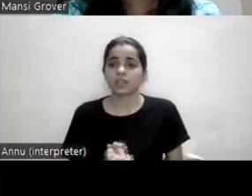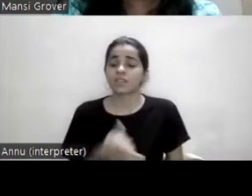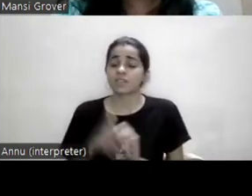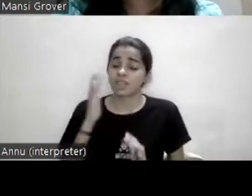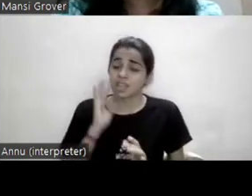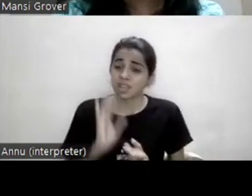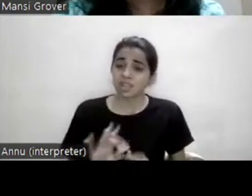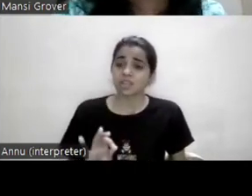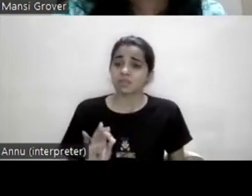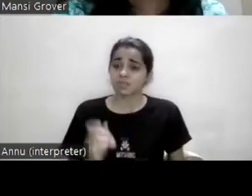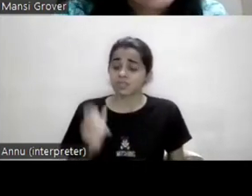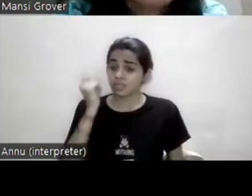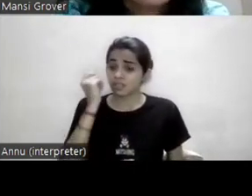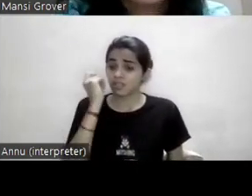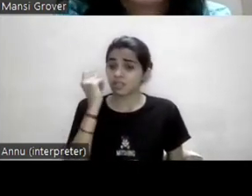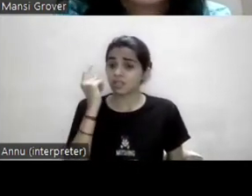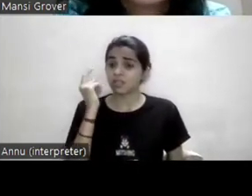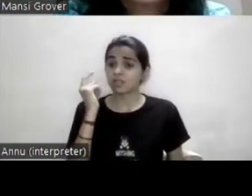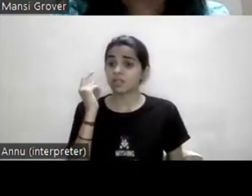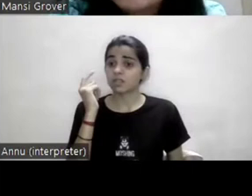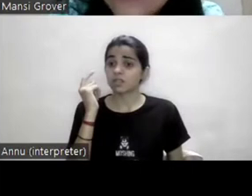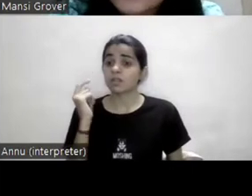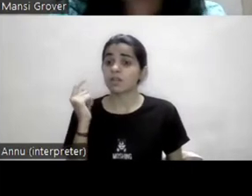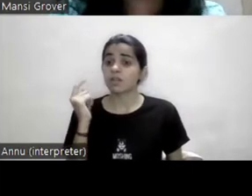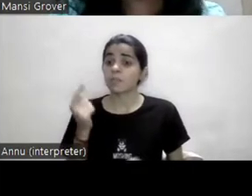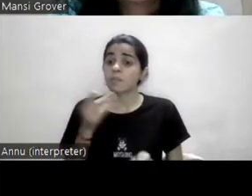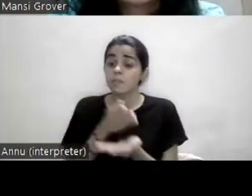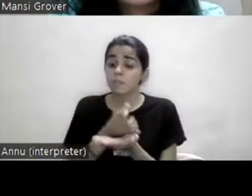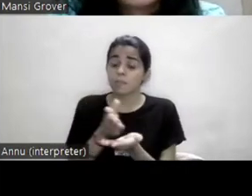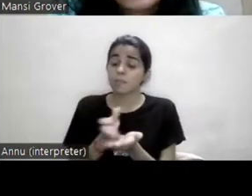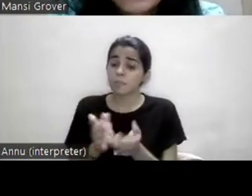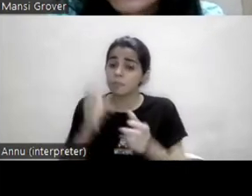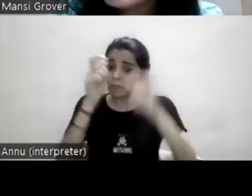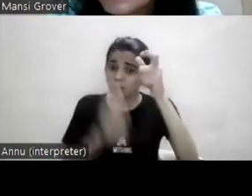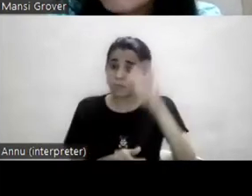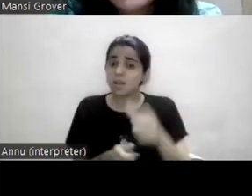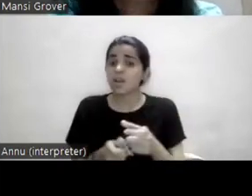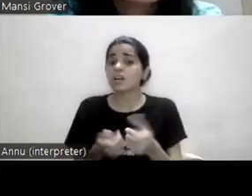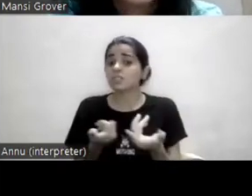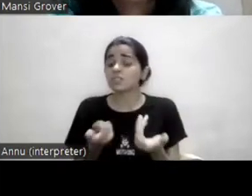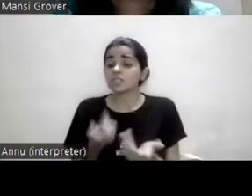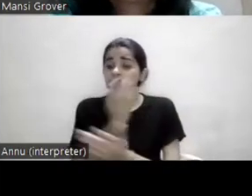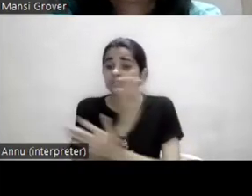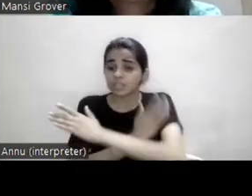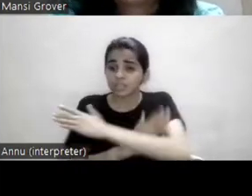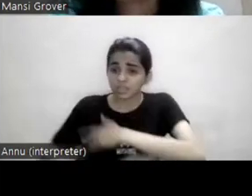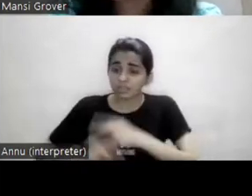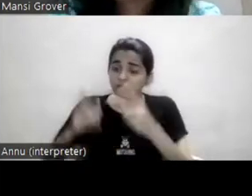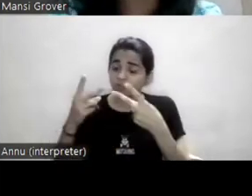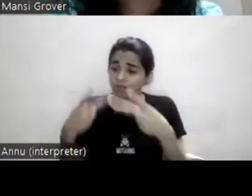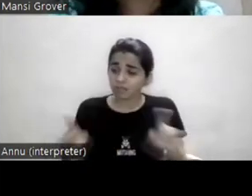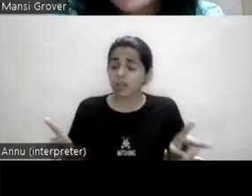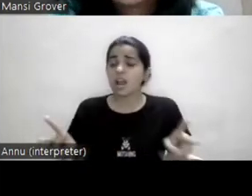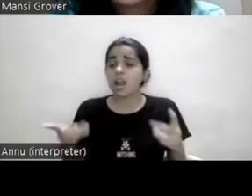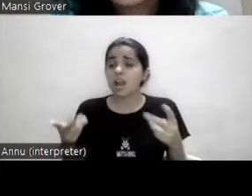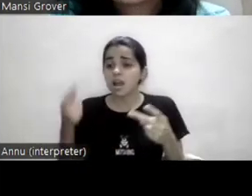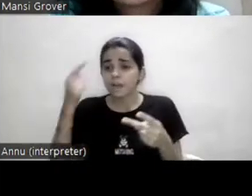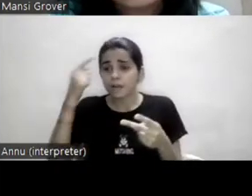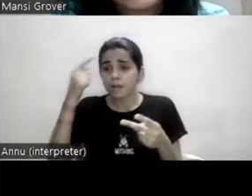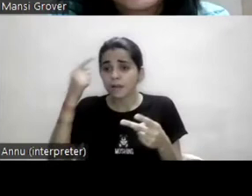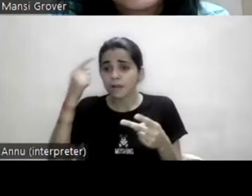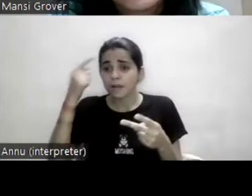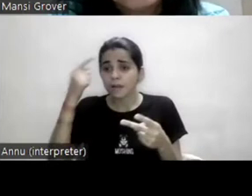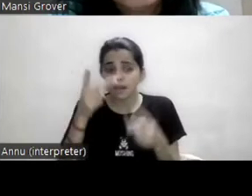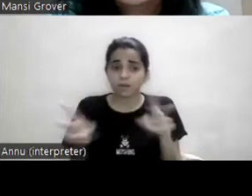to understand that people can be different neurologically, and they might think differently. They might imagine